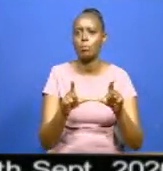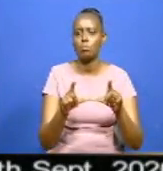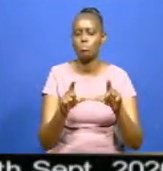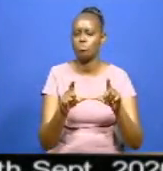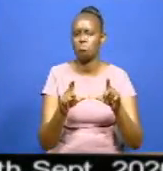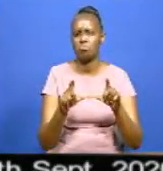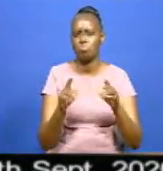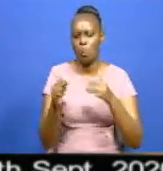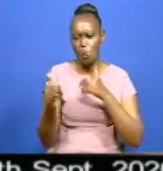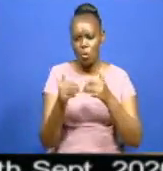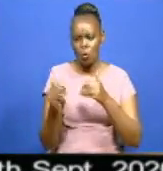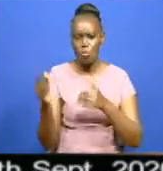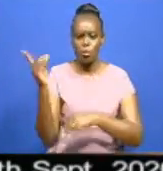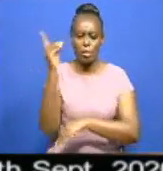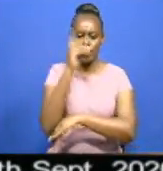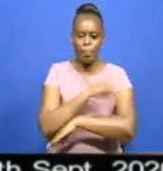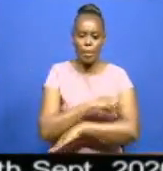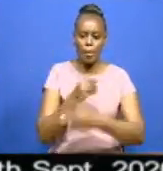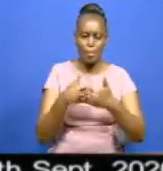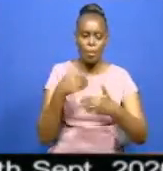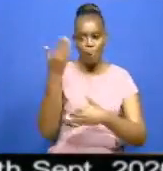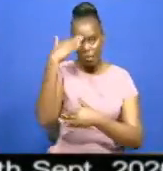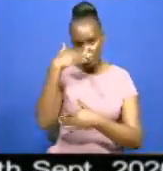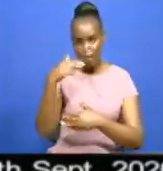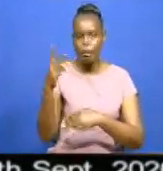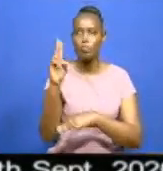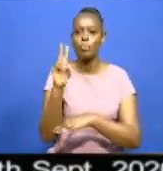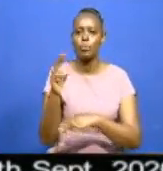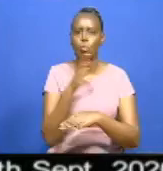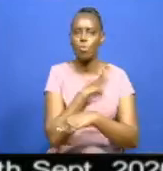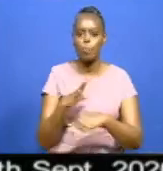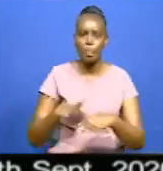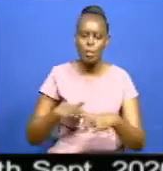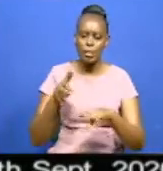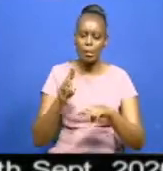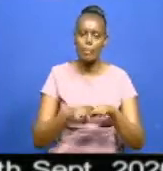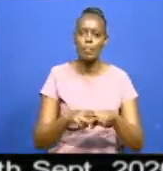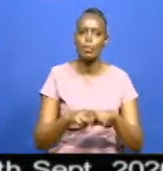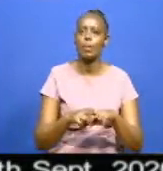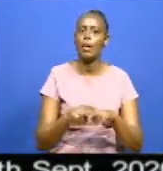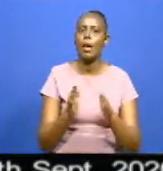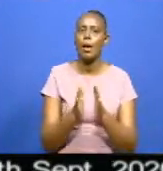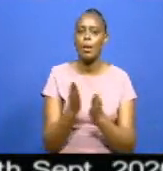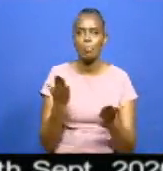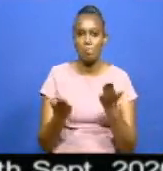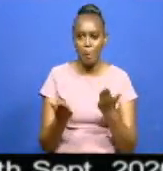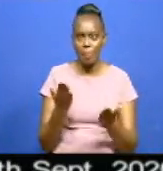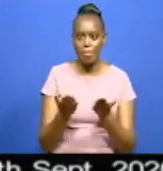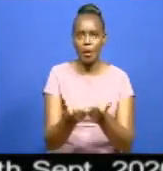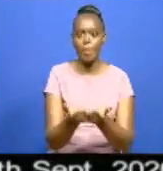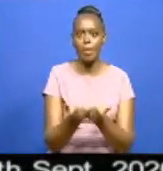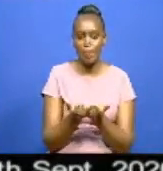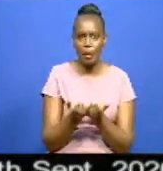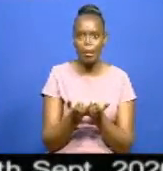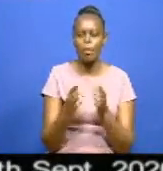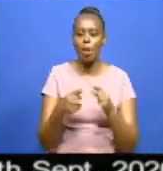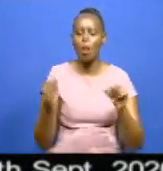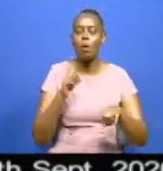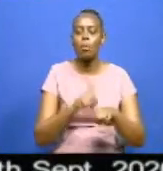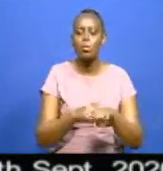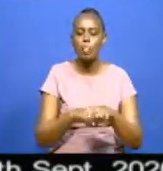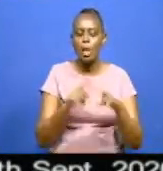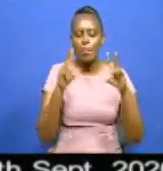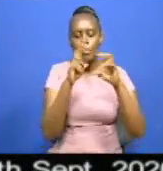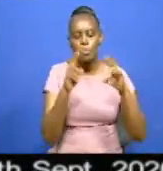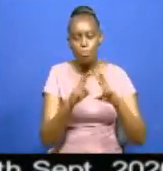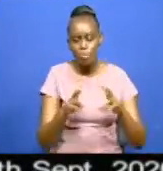to the day before or 2 days before the committee is actually sitting. And perhaps they will need a longer period to